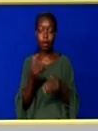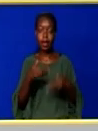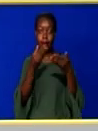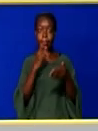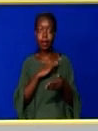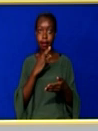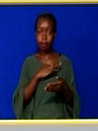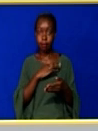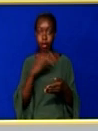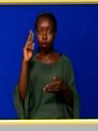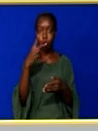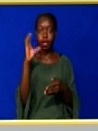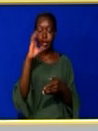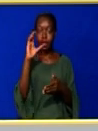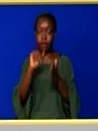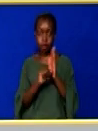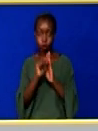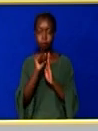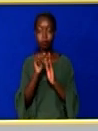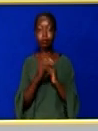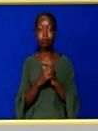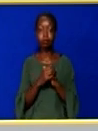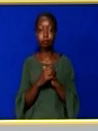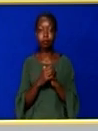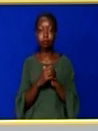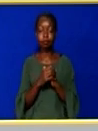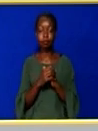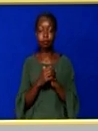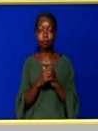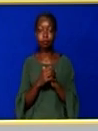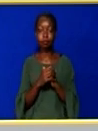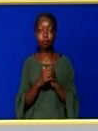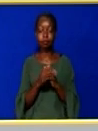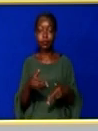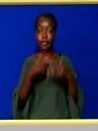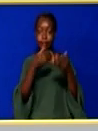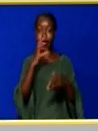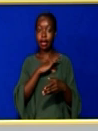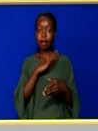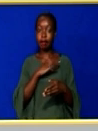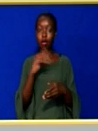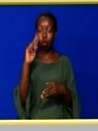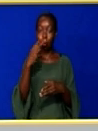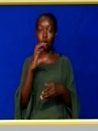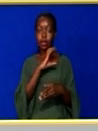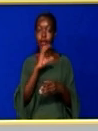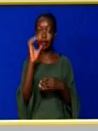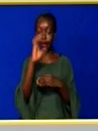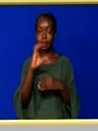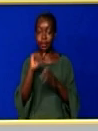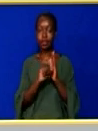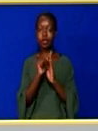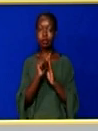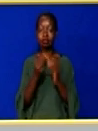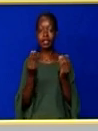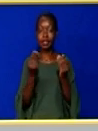advantages of dual citizenship. Give advantage of dual citizenship. Advantage of dual citizenship. Yes. I think there might be